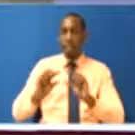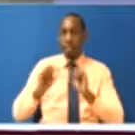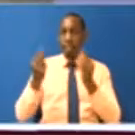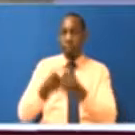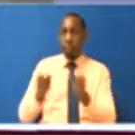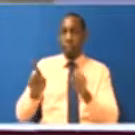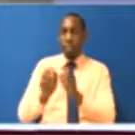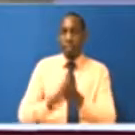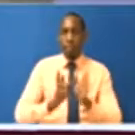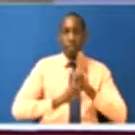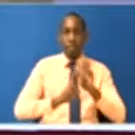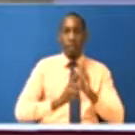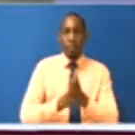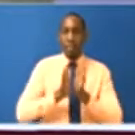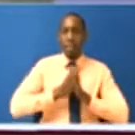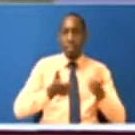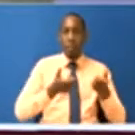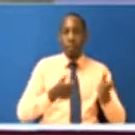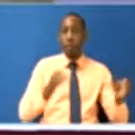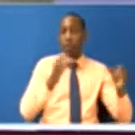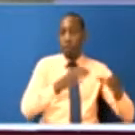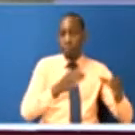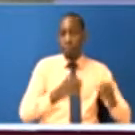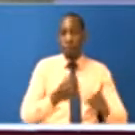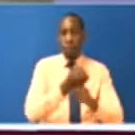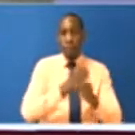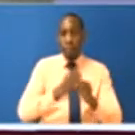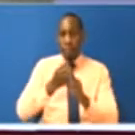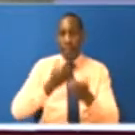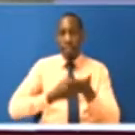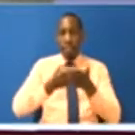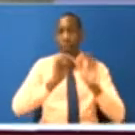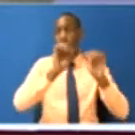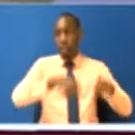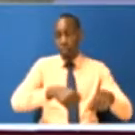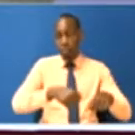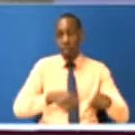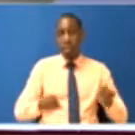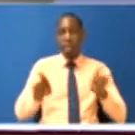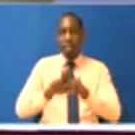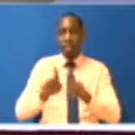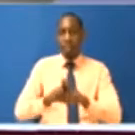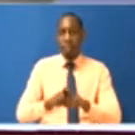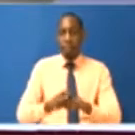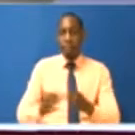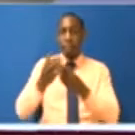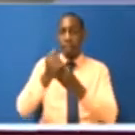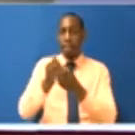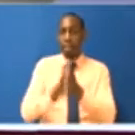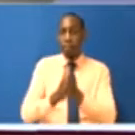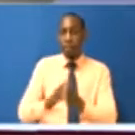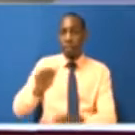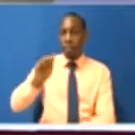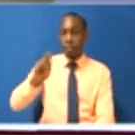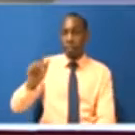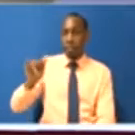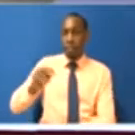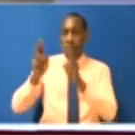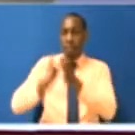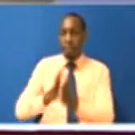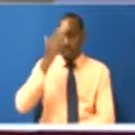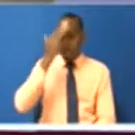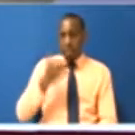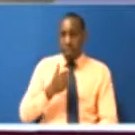guild and also on behalf of the wider media fraternity that has made this a possibility it's also in partnership with amnesty international the